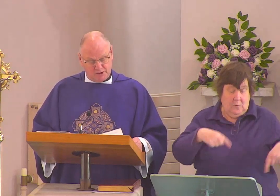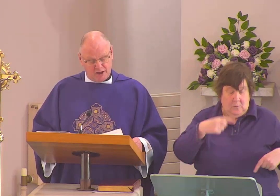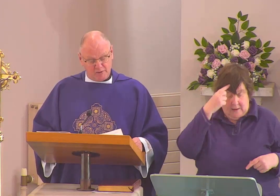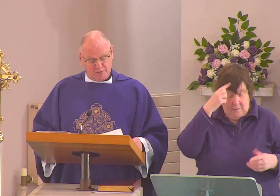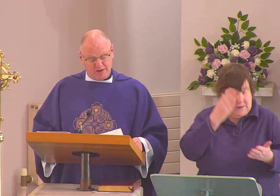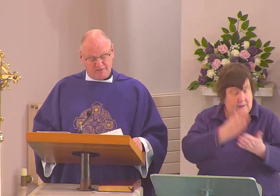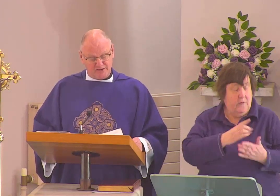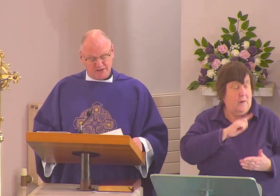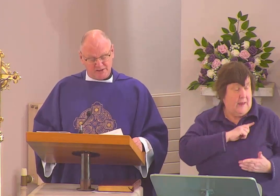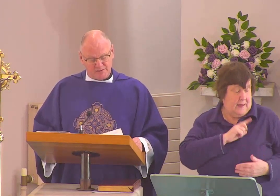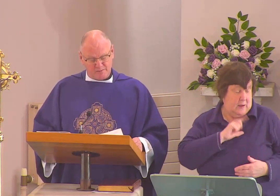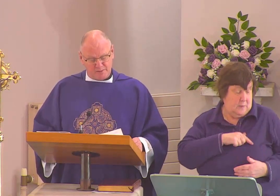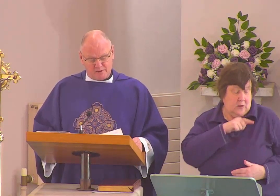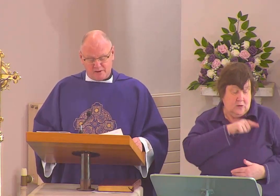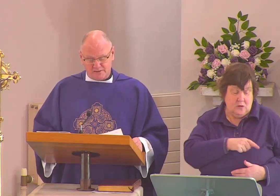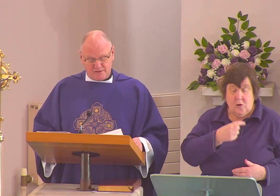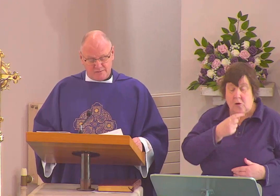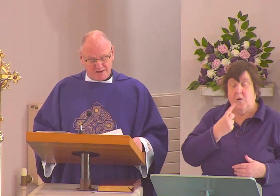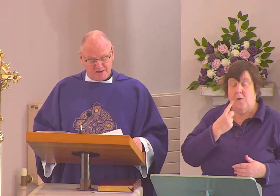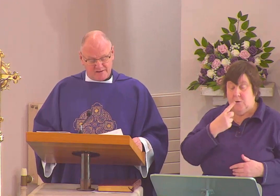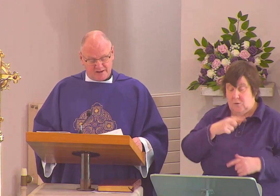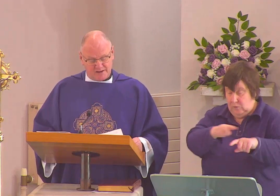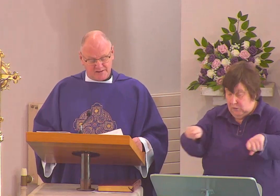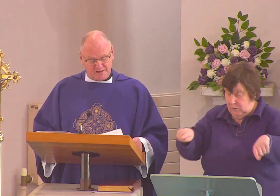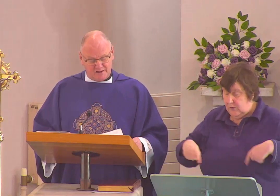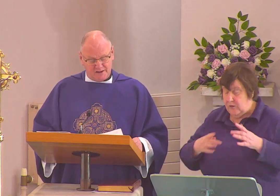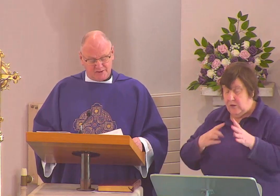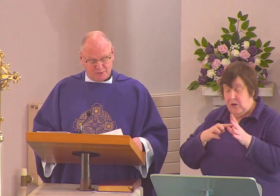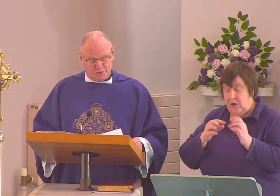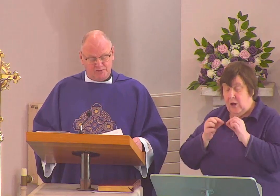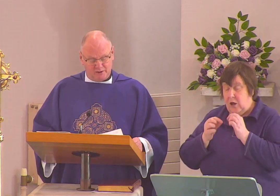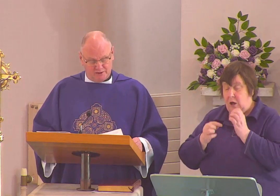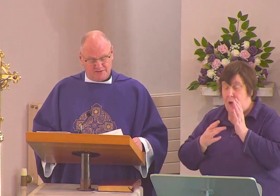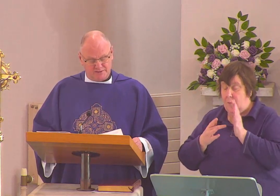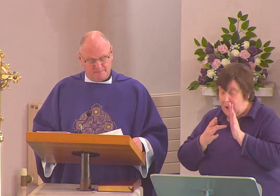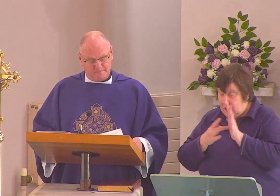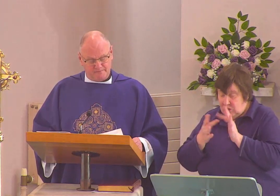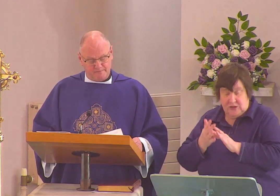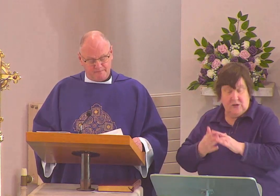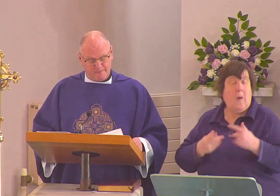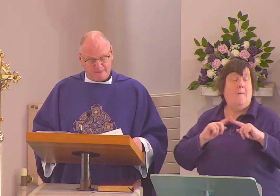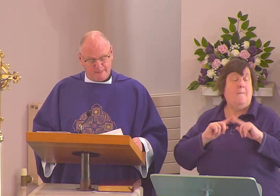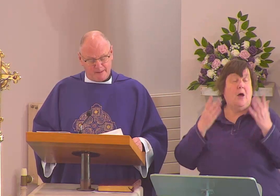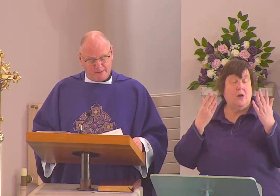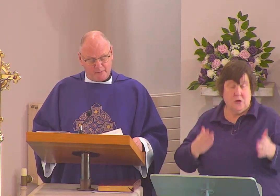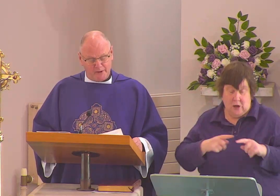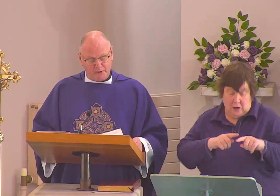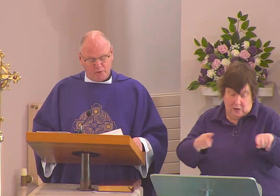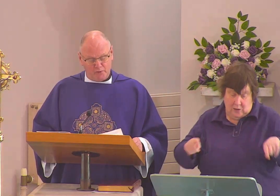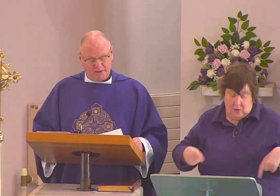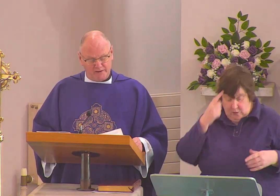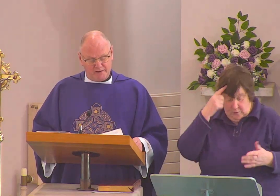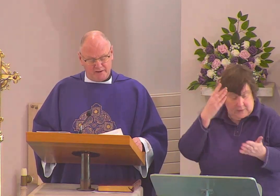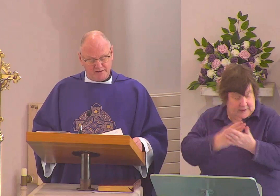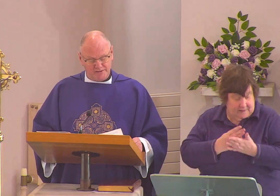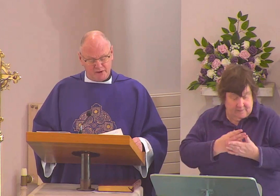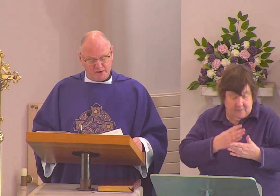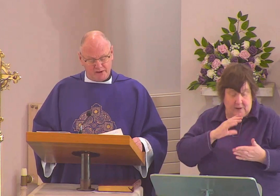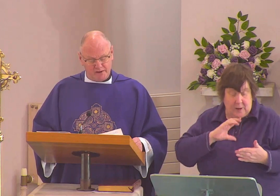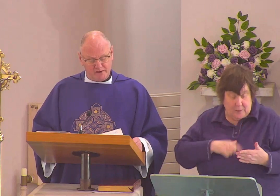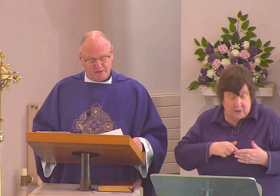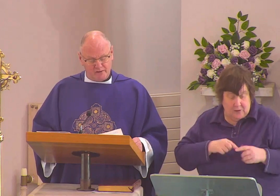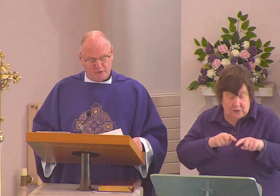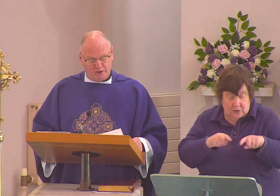but now we believe in Jesus because of the many things he told us. We know that he is